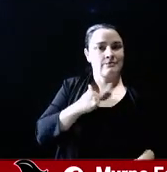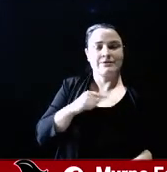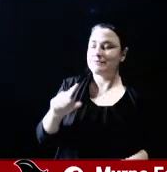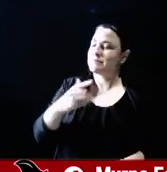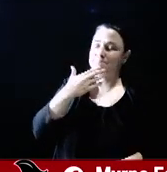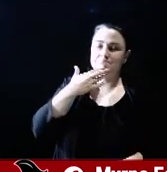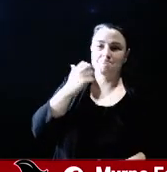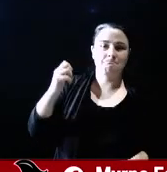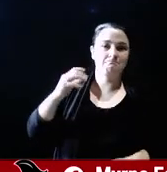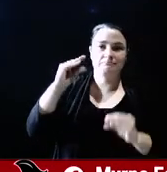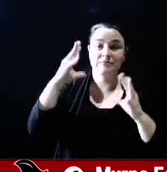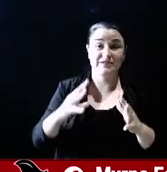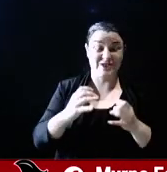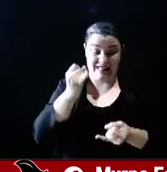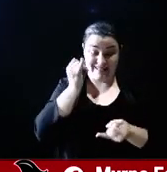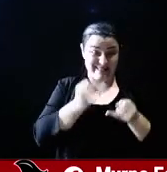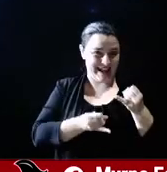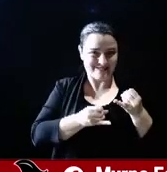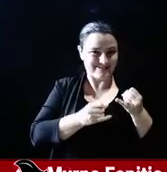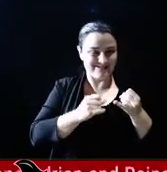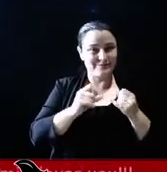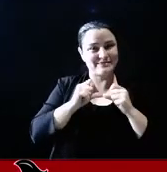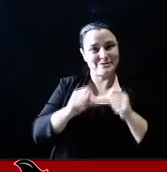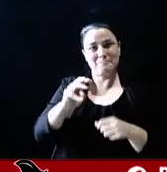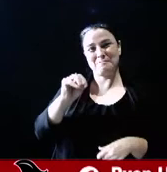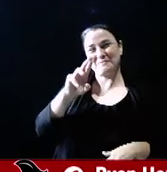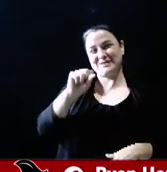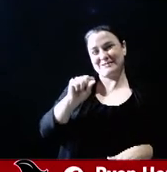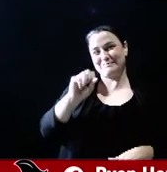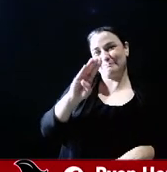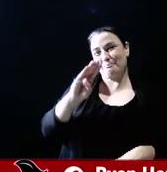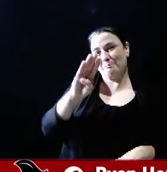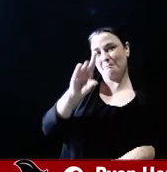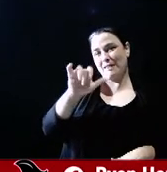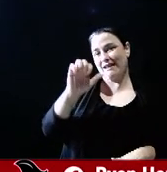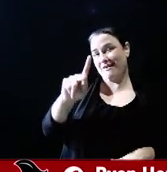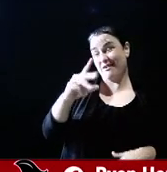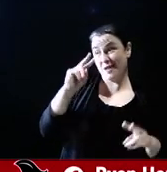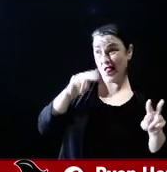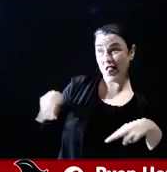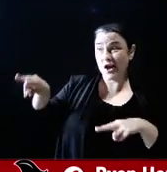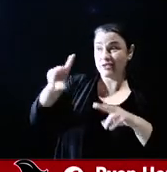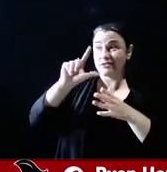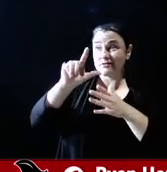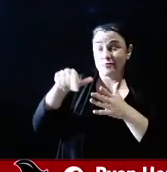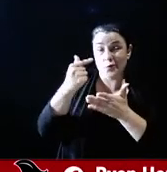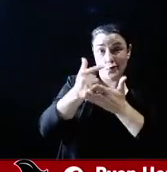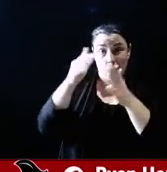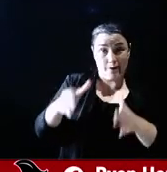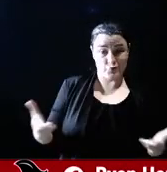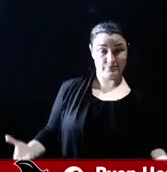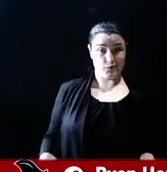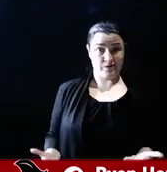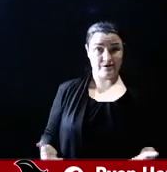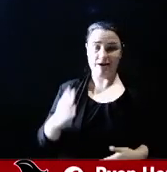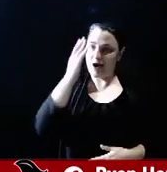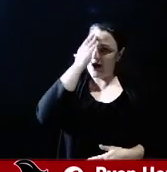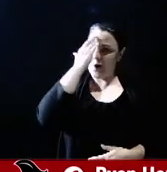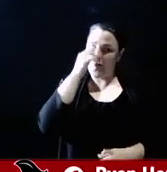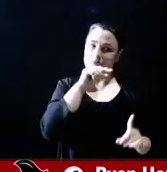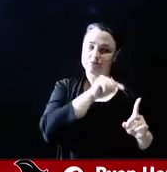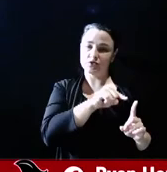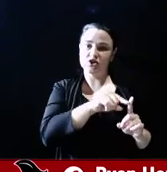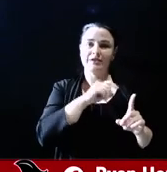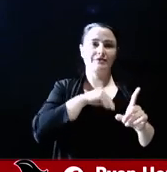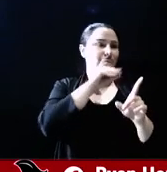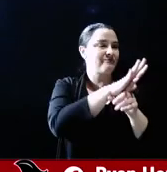And last, but certainly not least, Mrs. Black. Looking in this crowd of graduates, I know for certain that Mrs. Black has